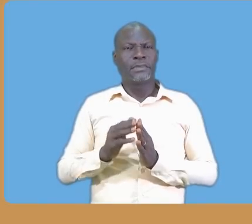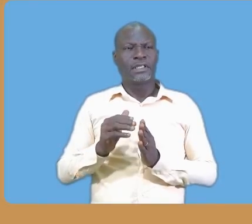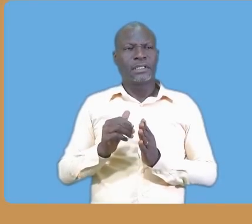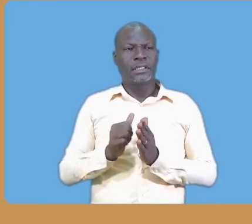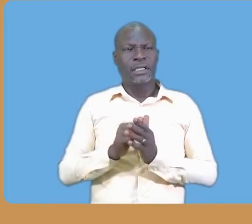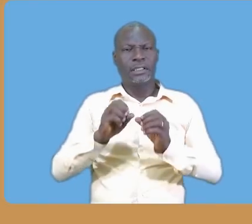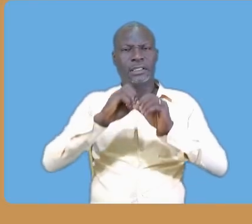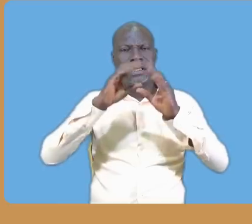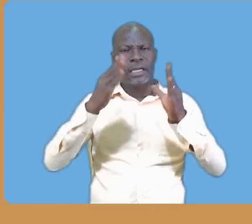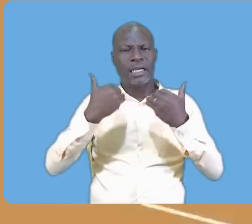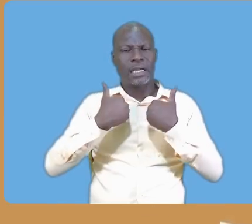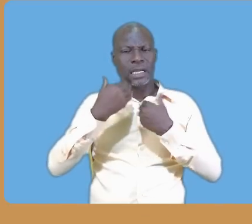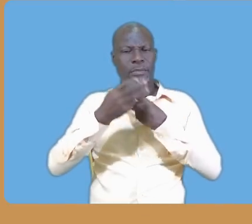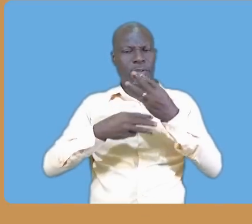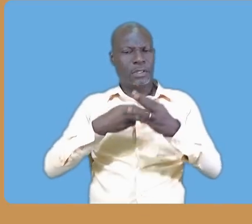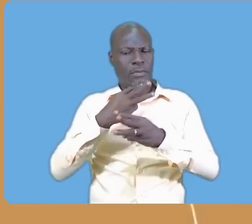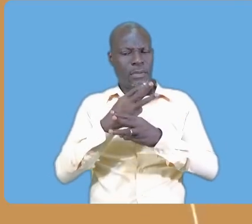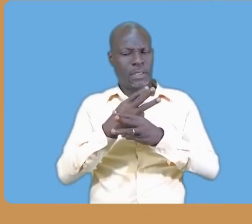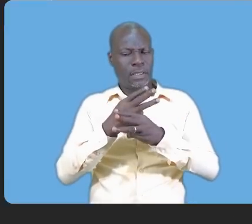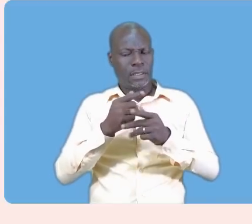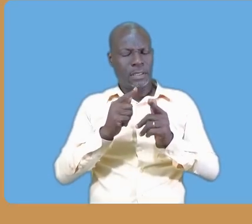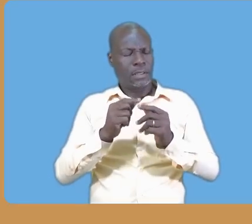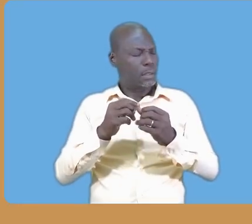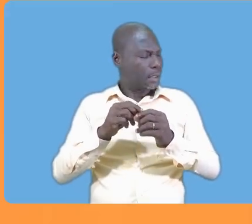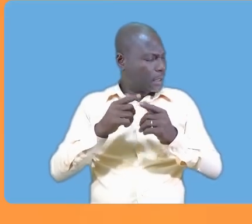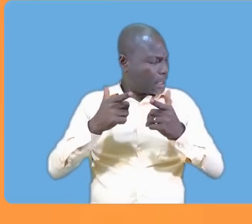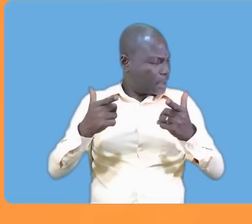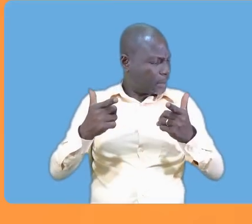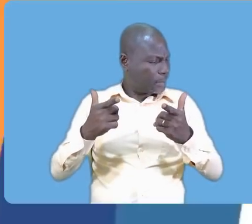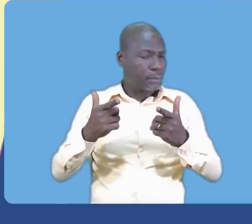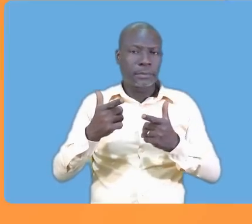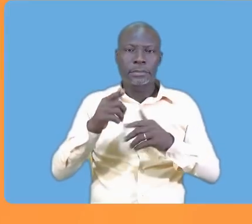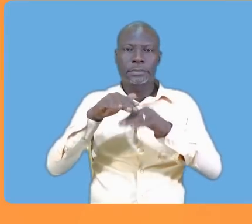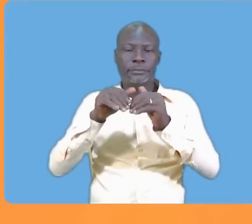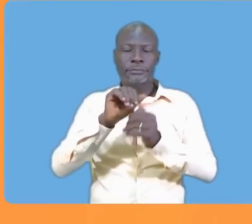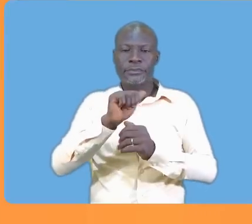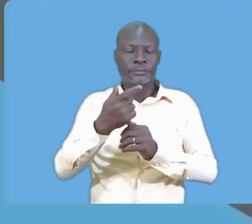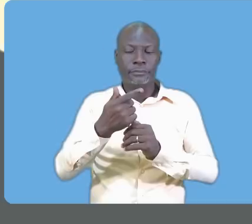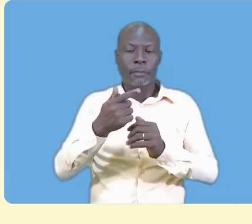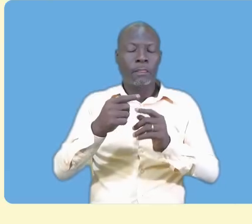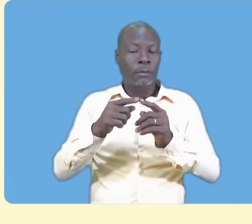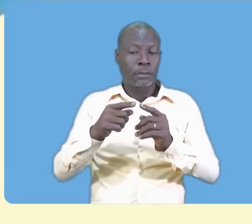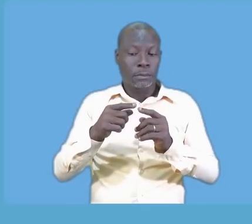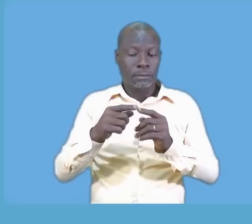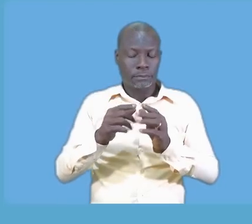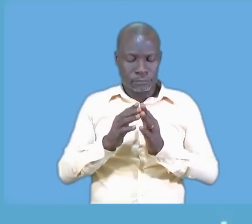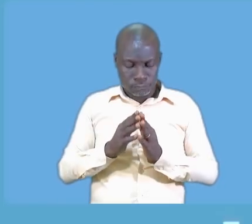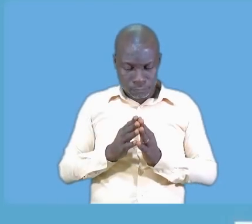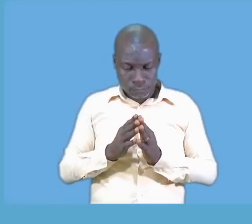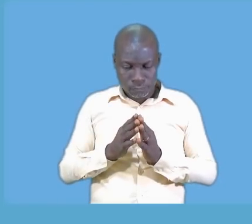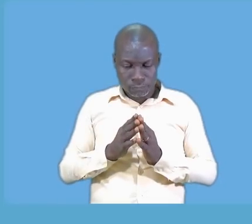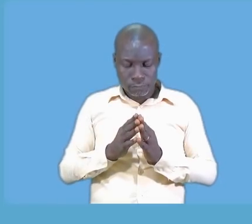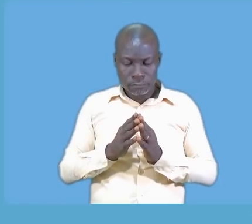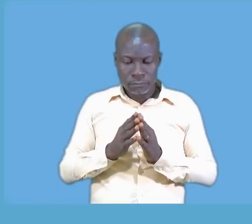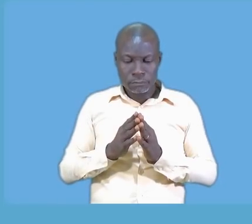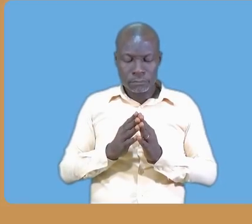into the world, and men loved darkness rather than light, because their deeds were